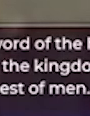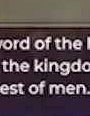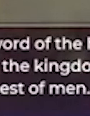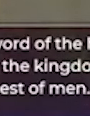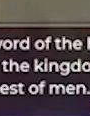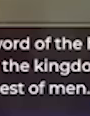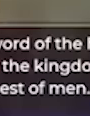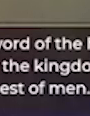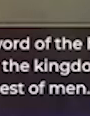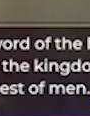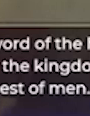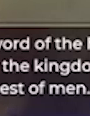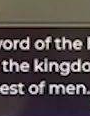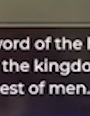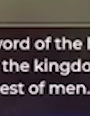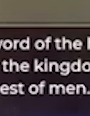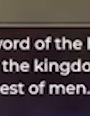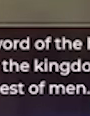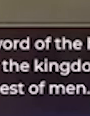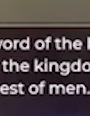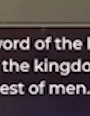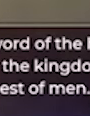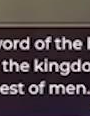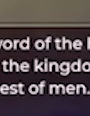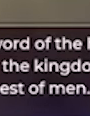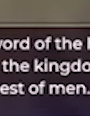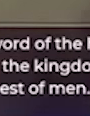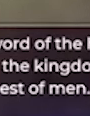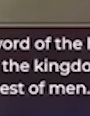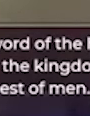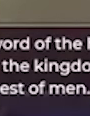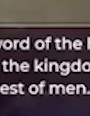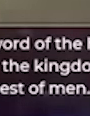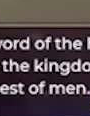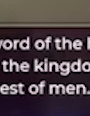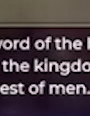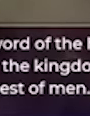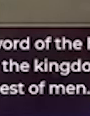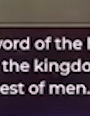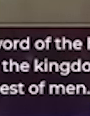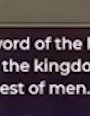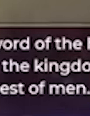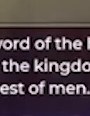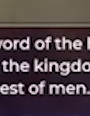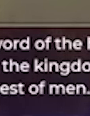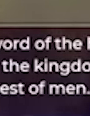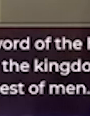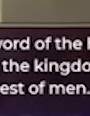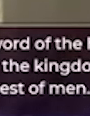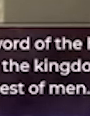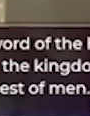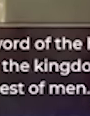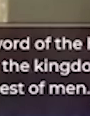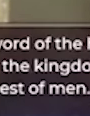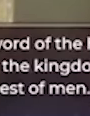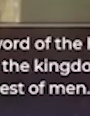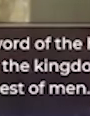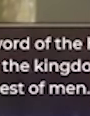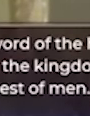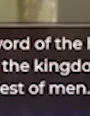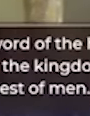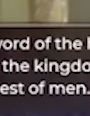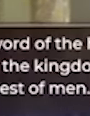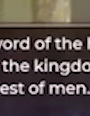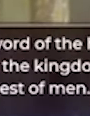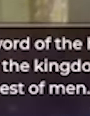men, and giveth to whomsoever he will, and he setteth up over it the basest of